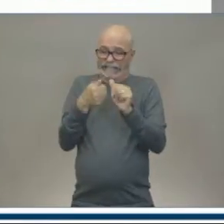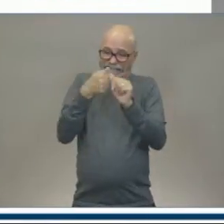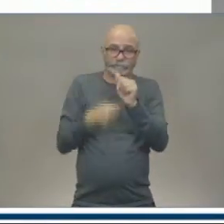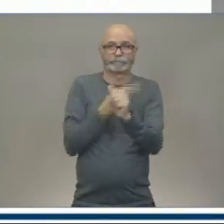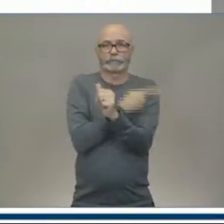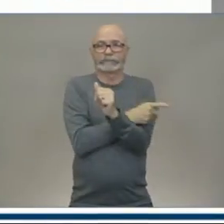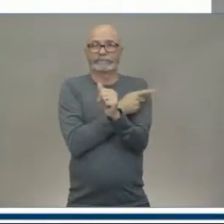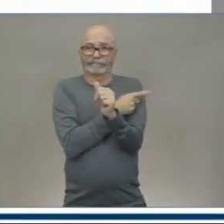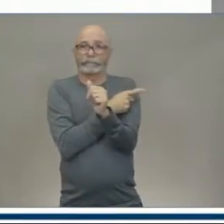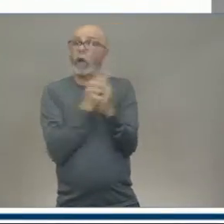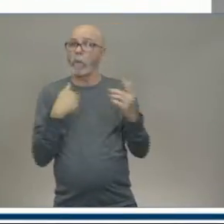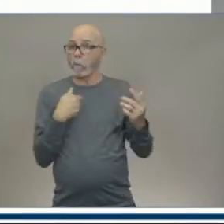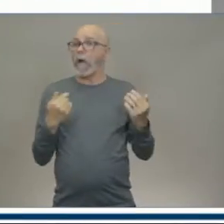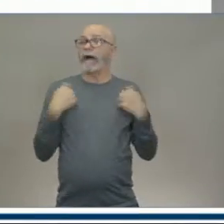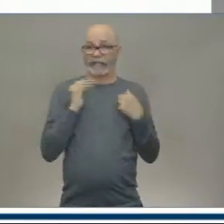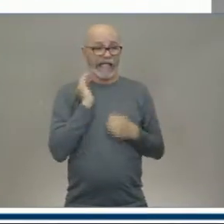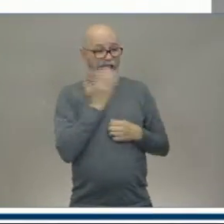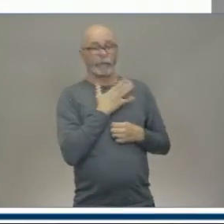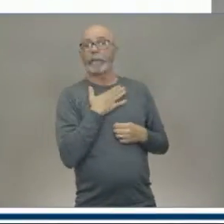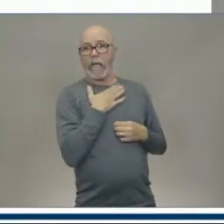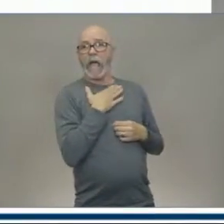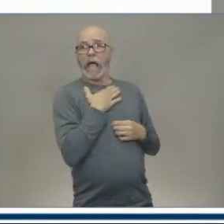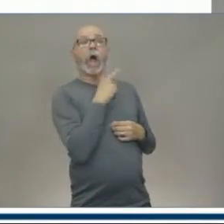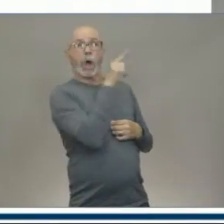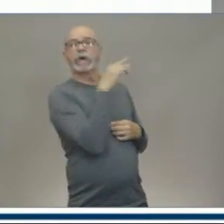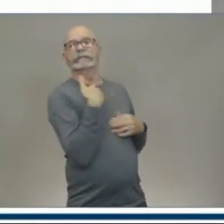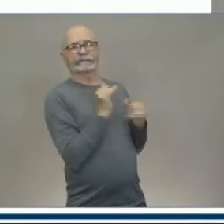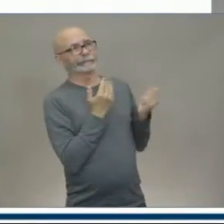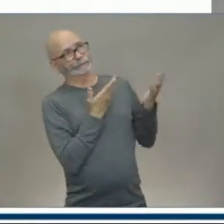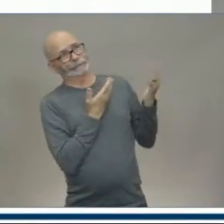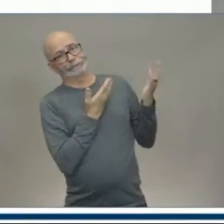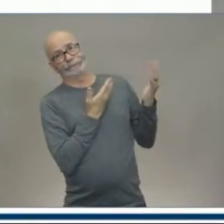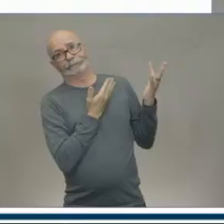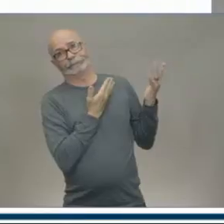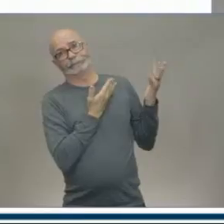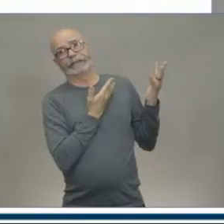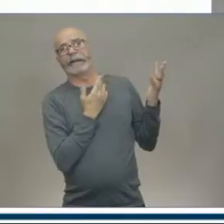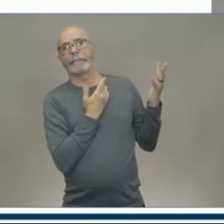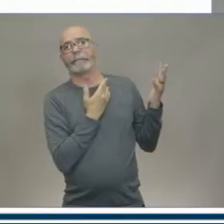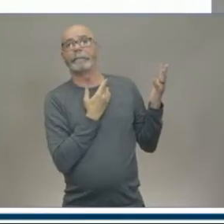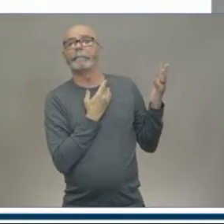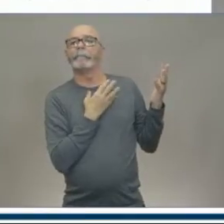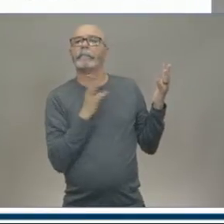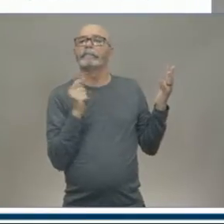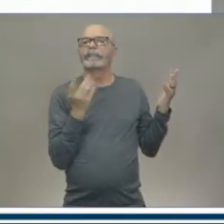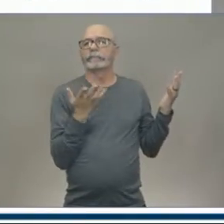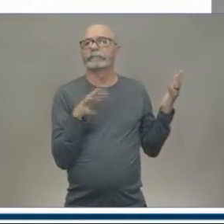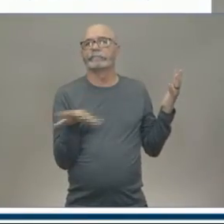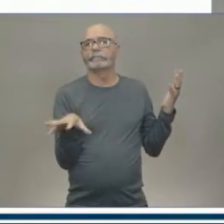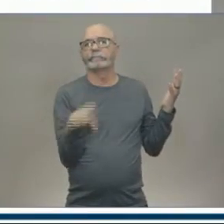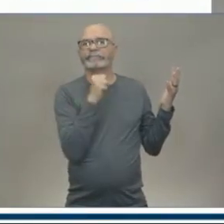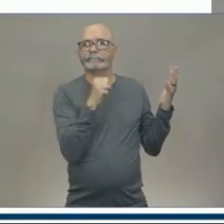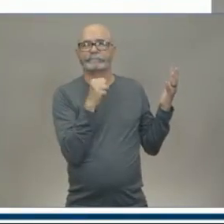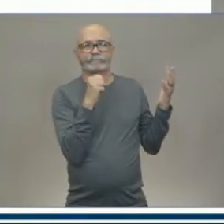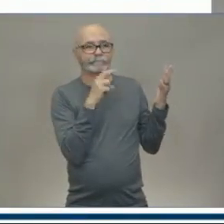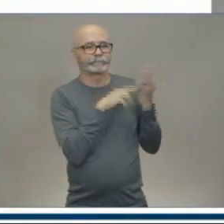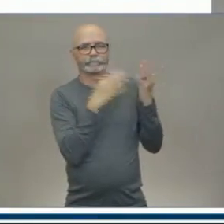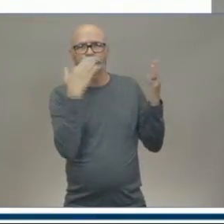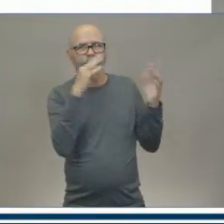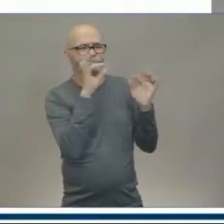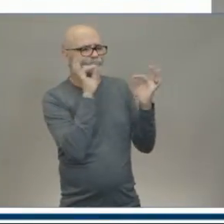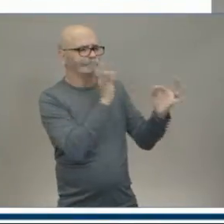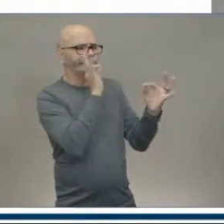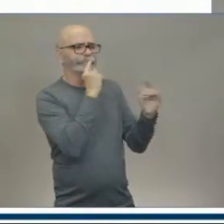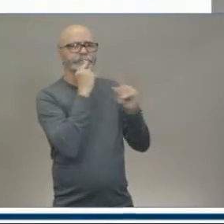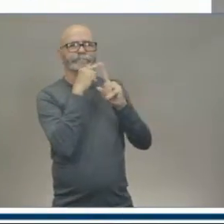one. But if it's that product, that's because of the limitations around the temperature, maintaining temperature, it has to be a very different model